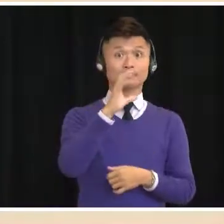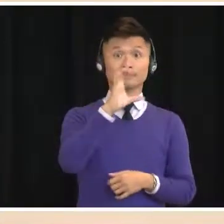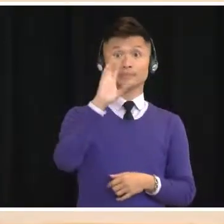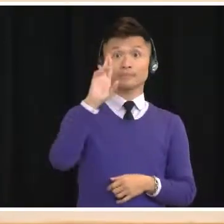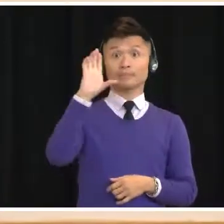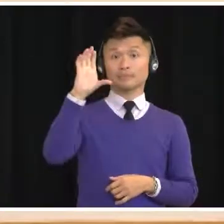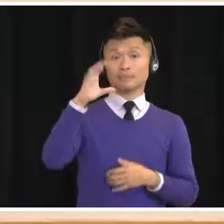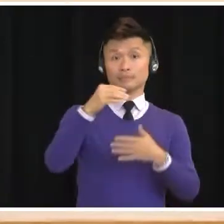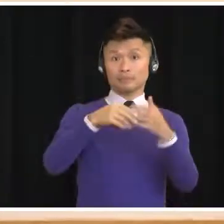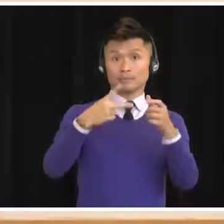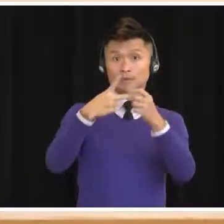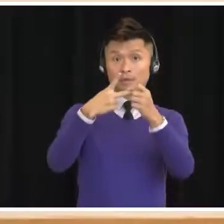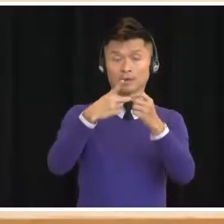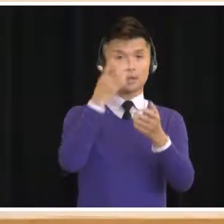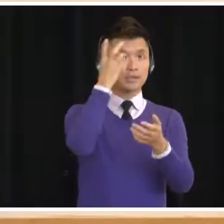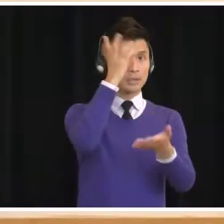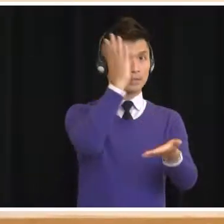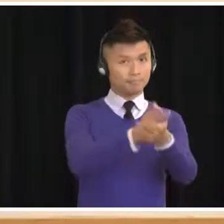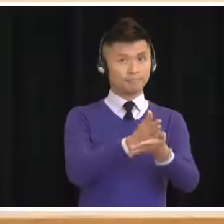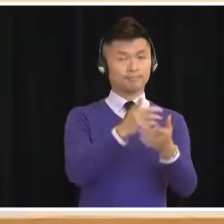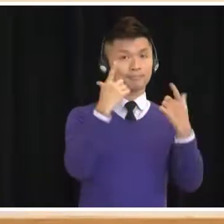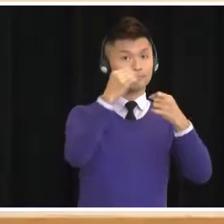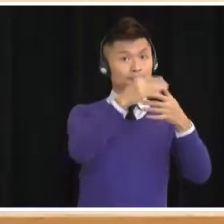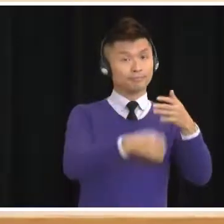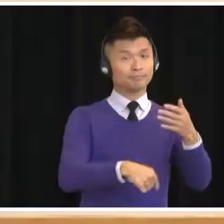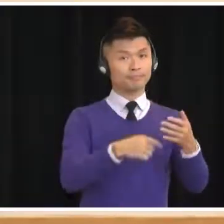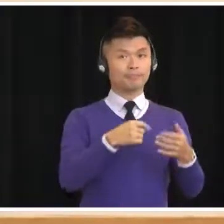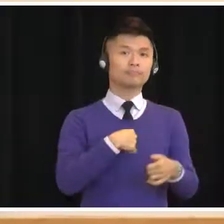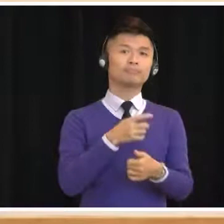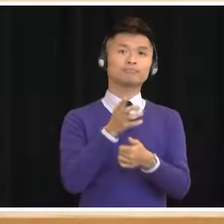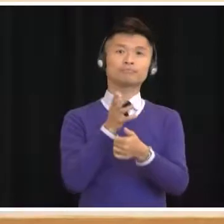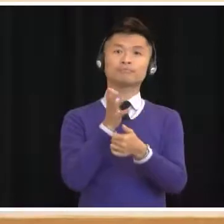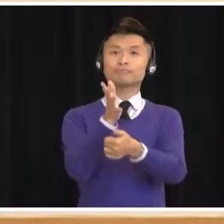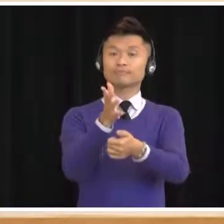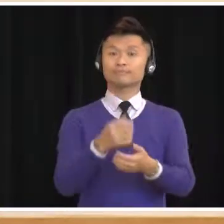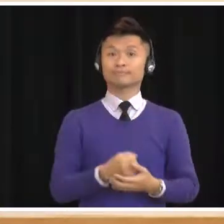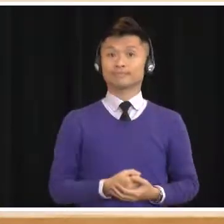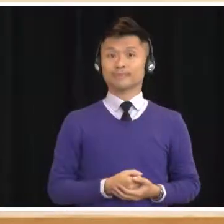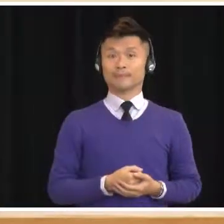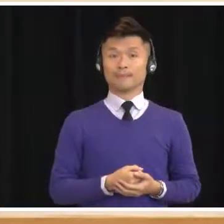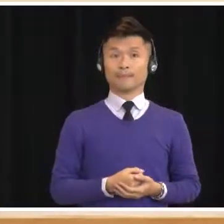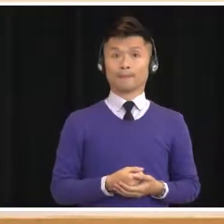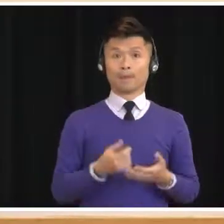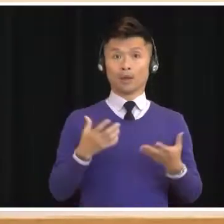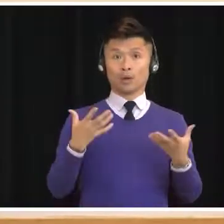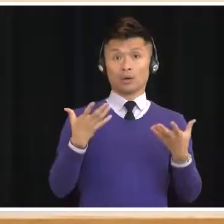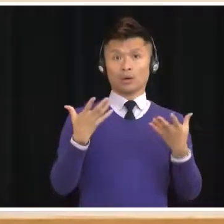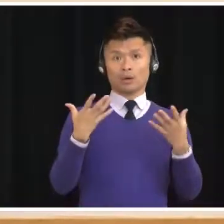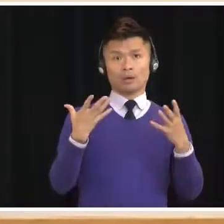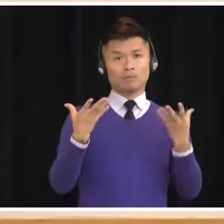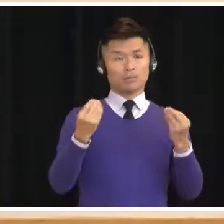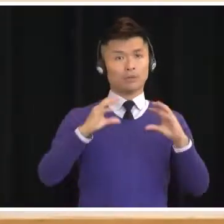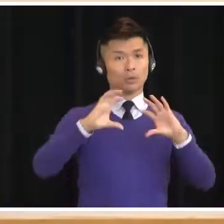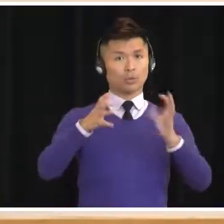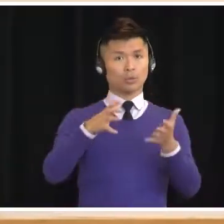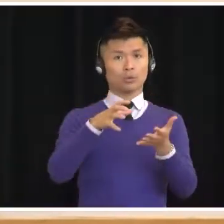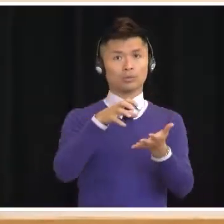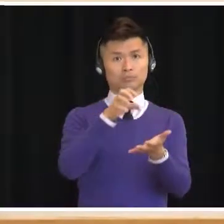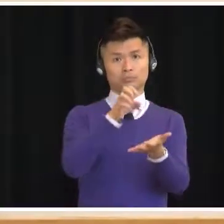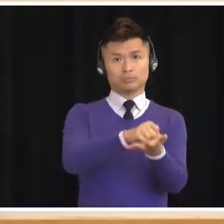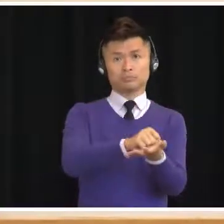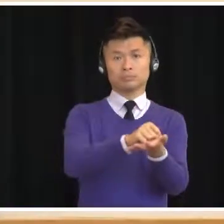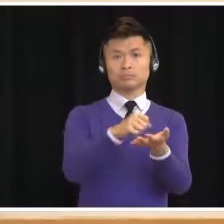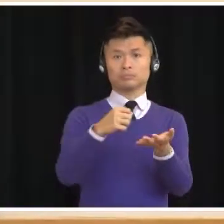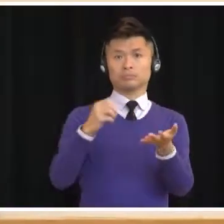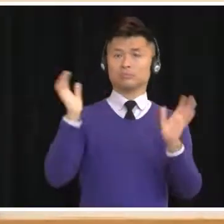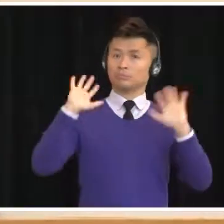around stateless children, children who are considered to be stateless. And I would just like a very simple answer to the